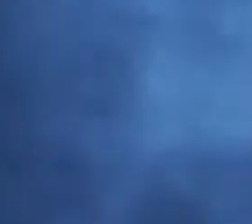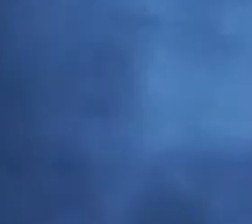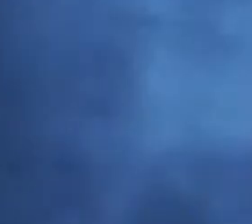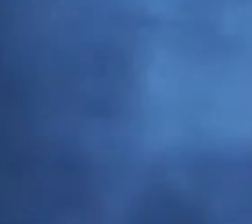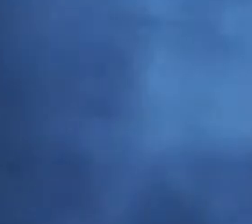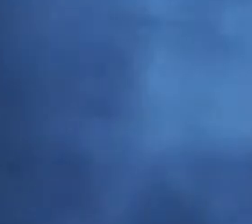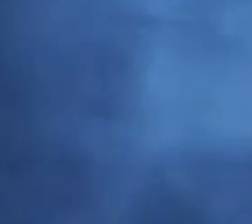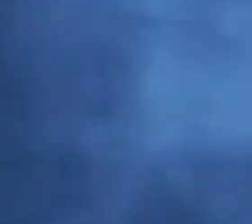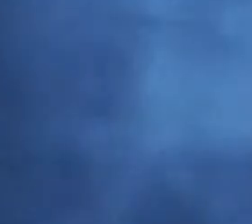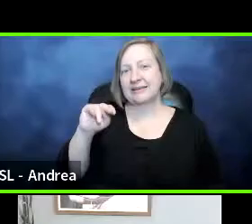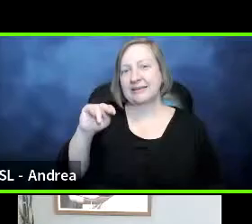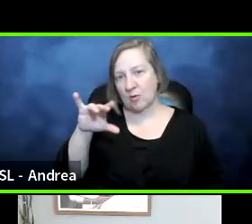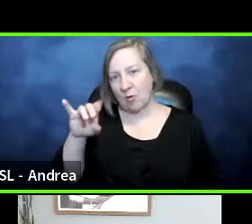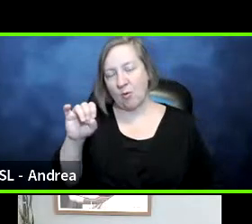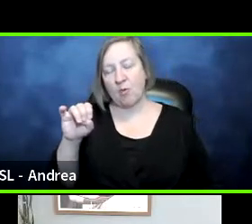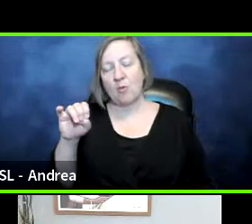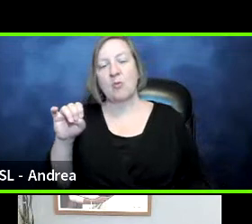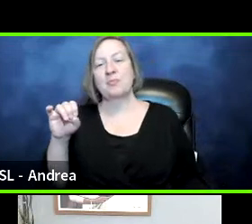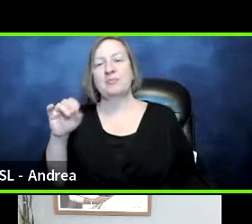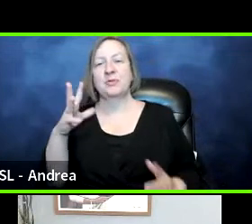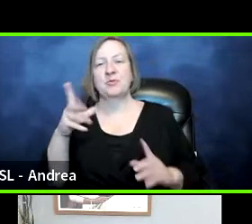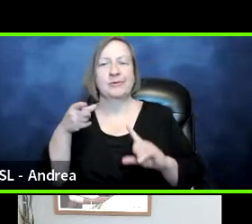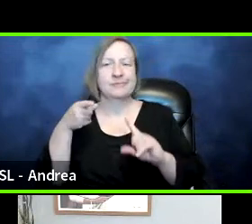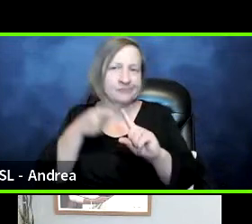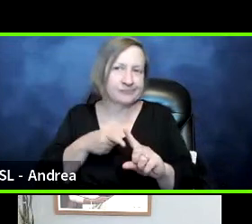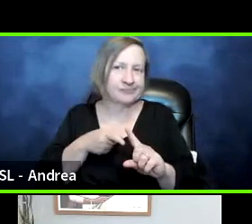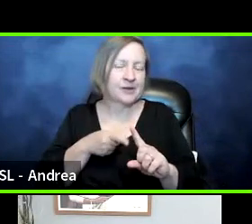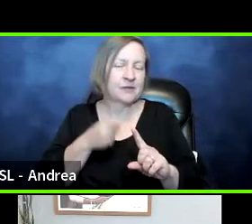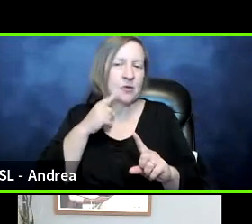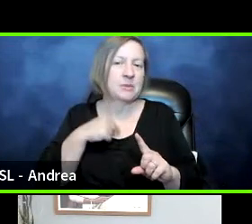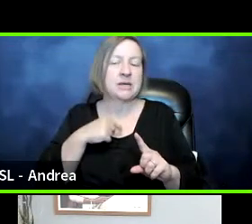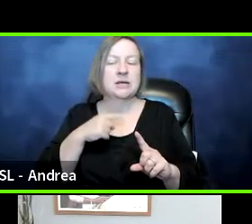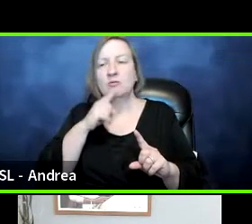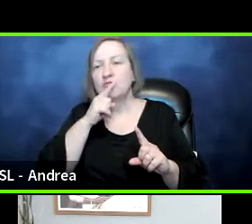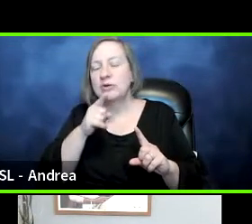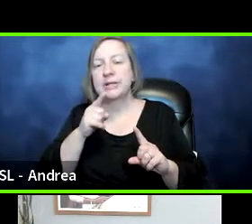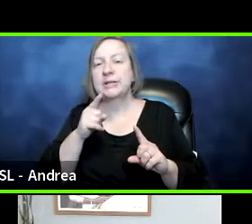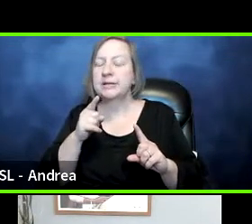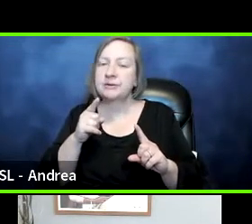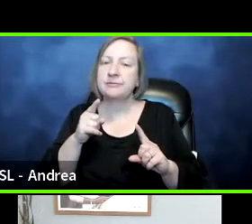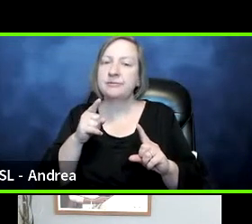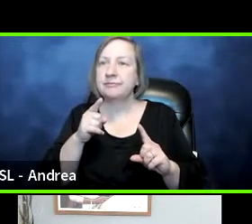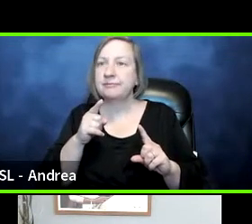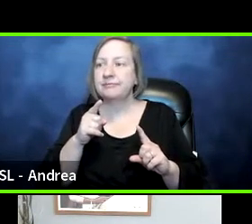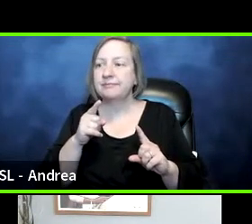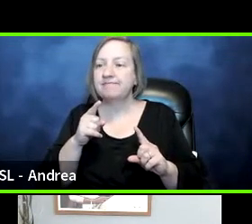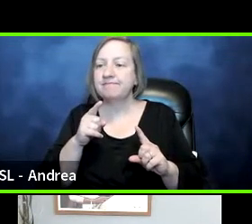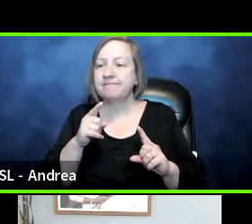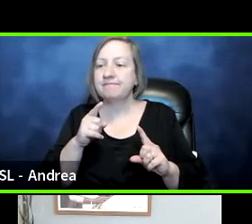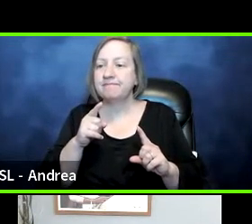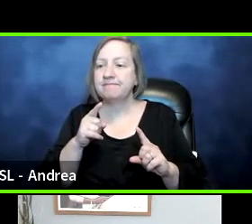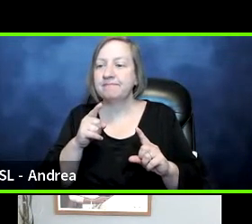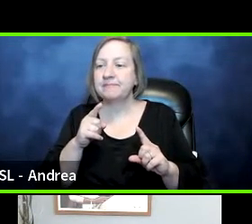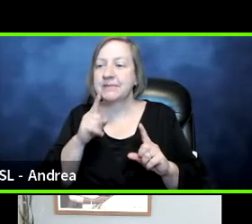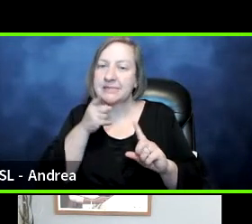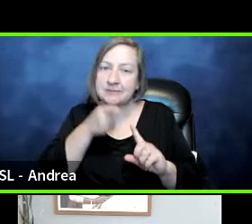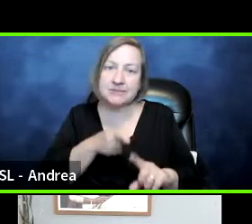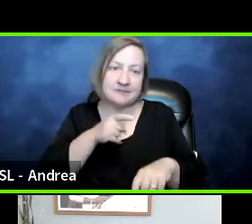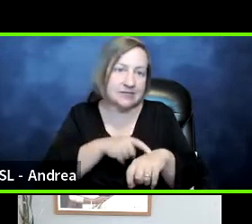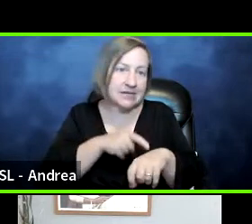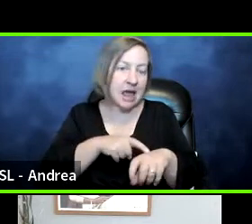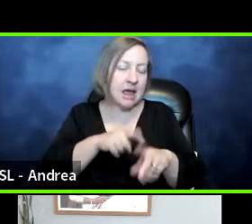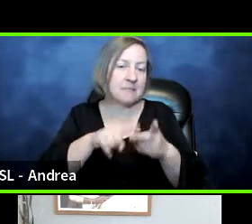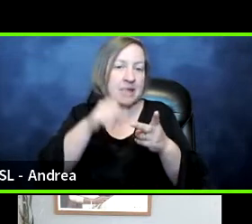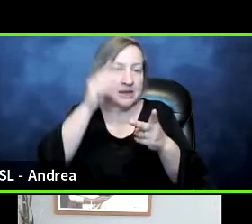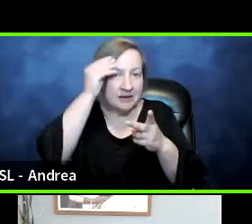There's, and to put a finer point on it for me, there's a significant time and information